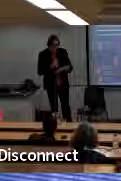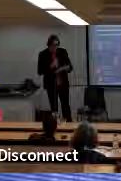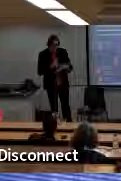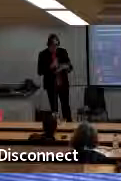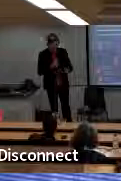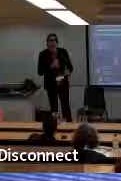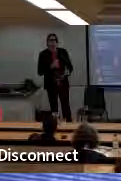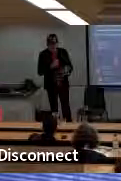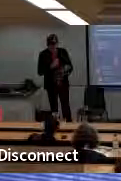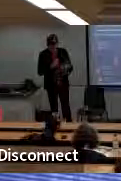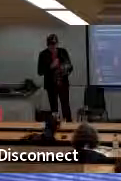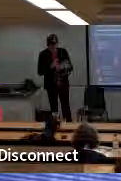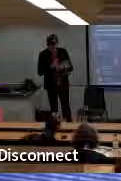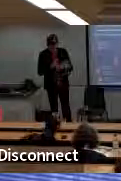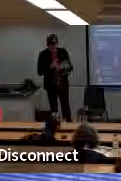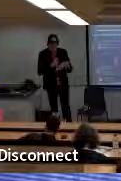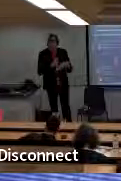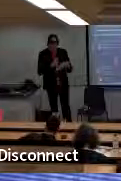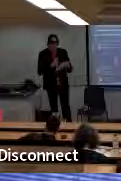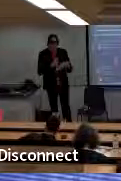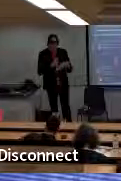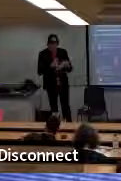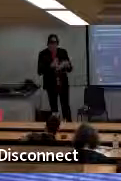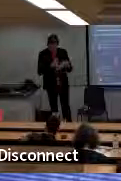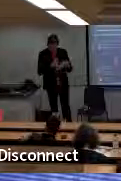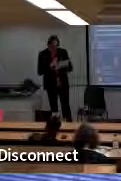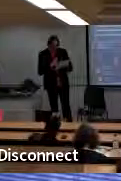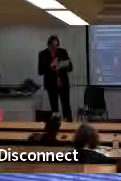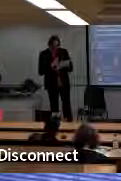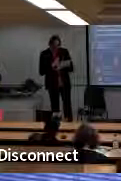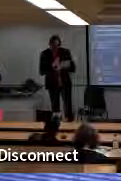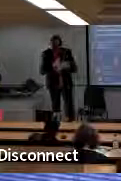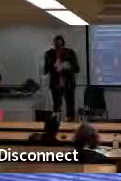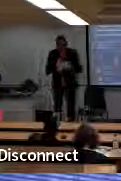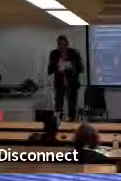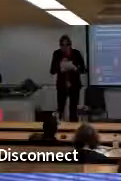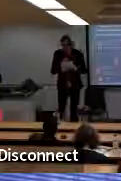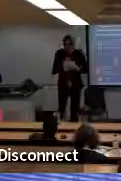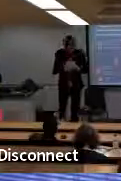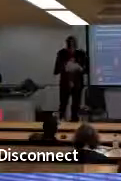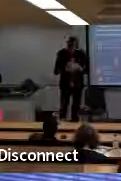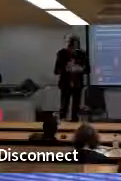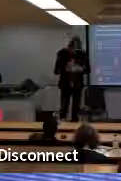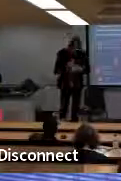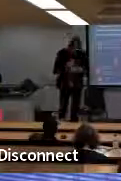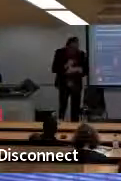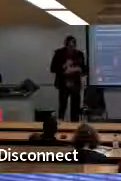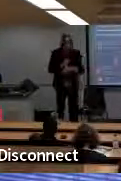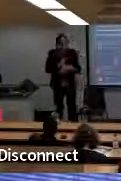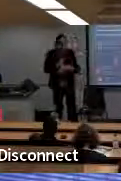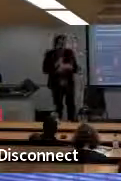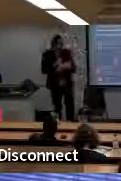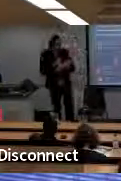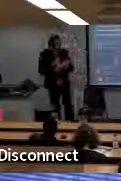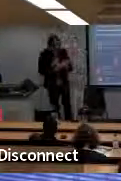of our book, after which we will have three respondents, Marta, Arretche, Professor of Political Science at the University